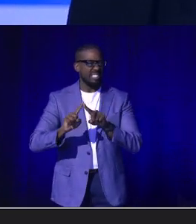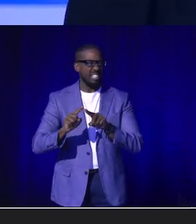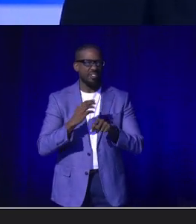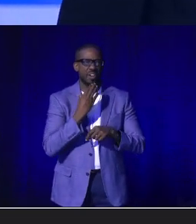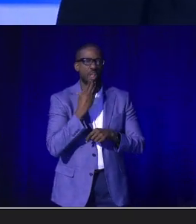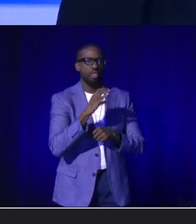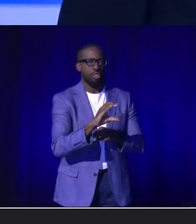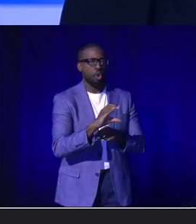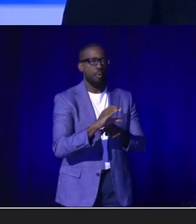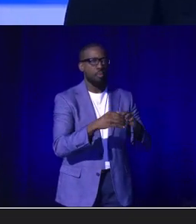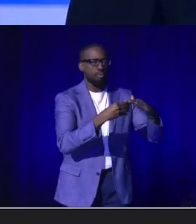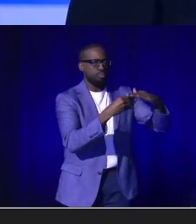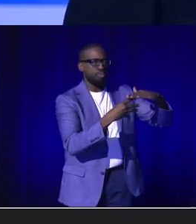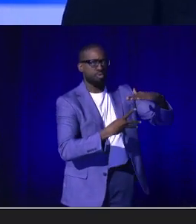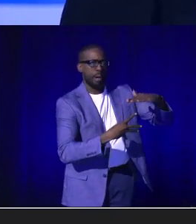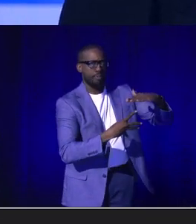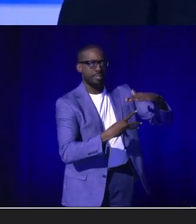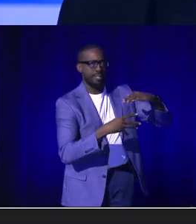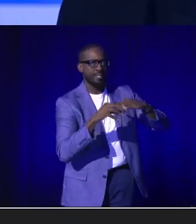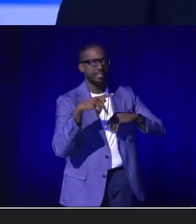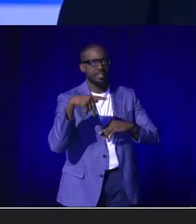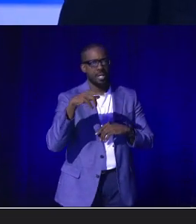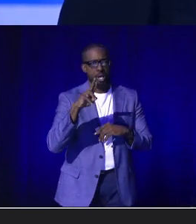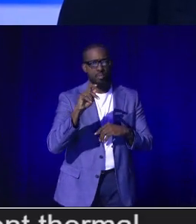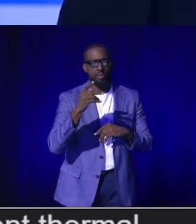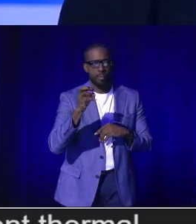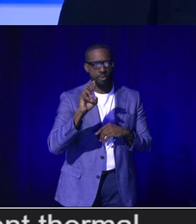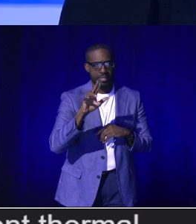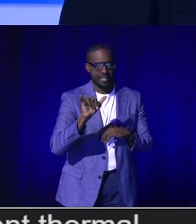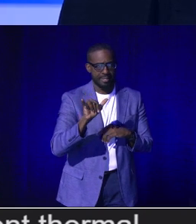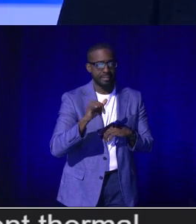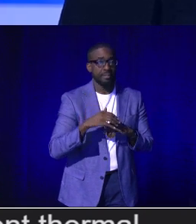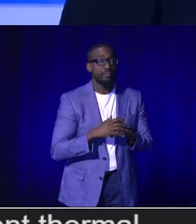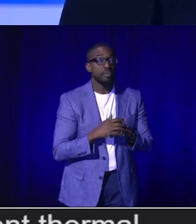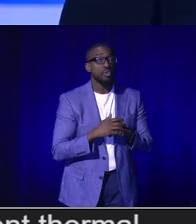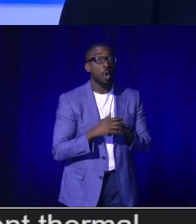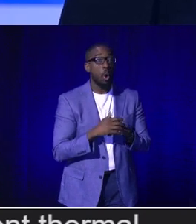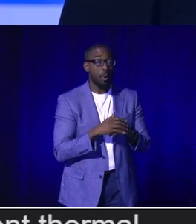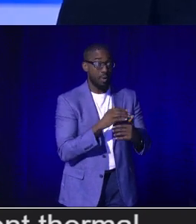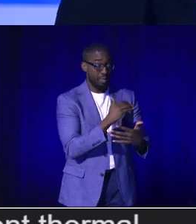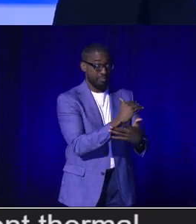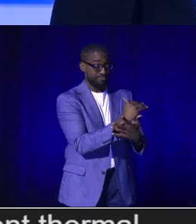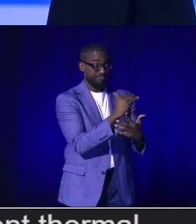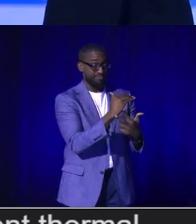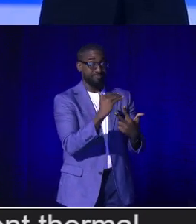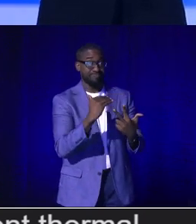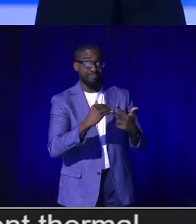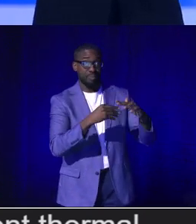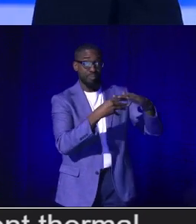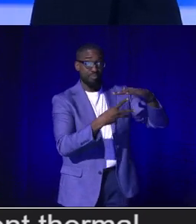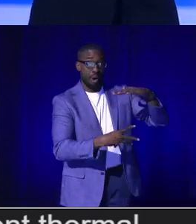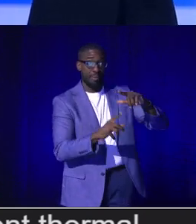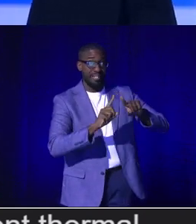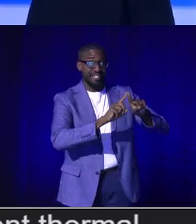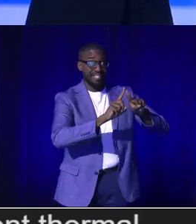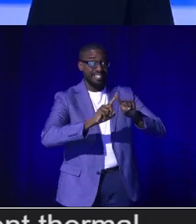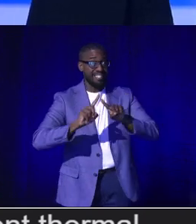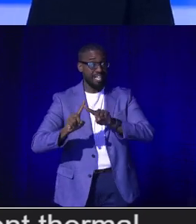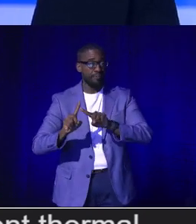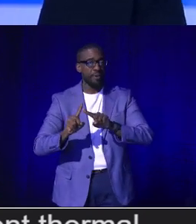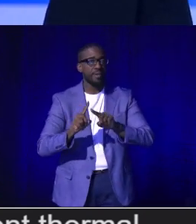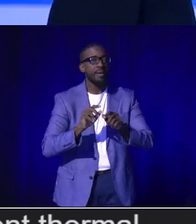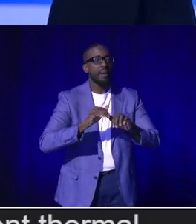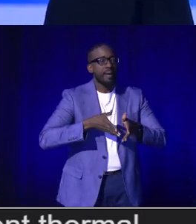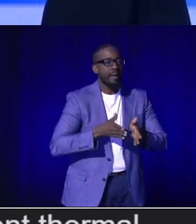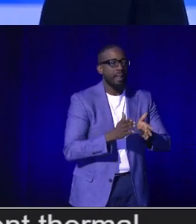thermal properties. And so these ranging temperature properties allow thermal gradients to evolve naturally